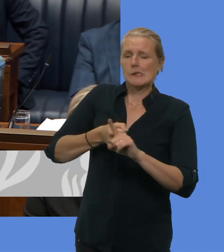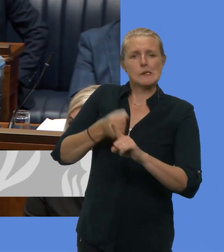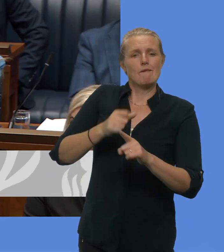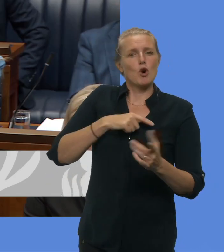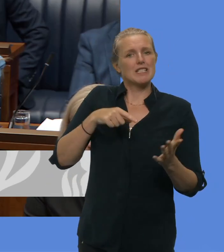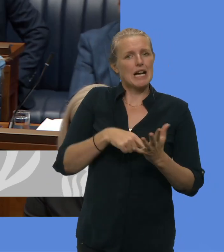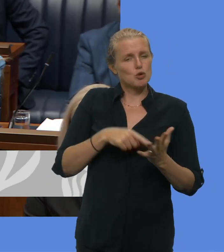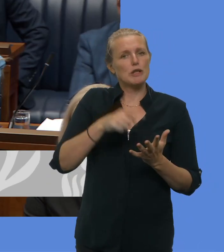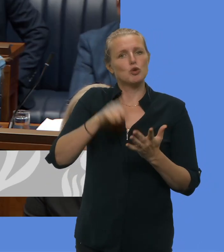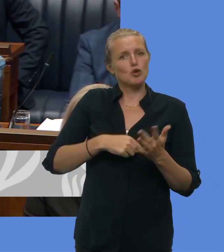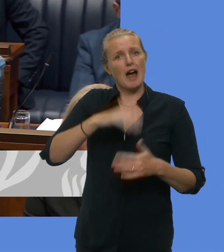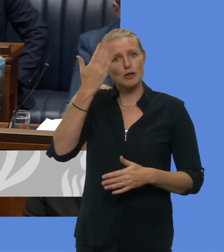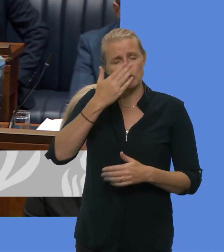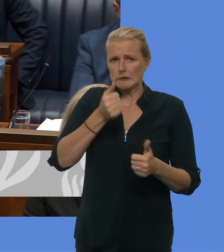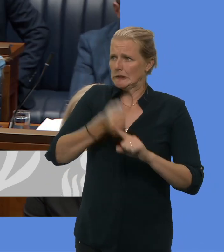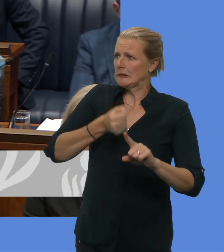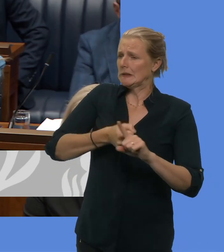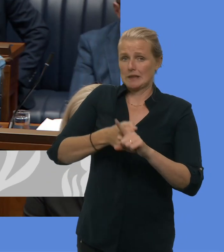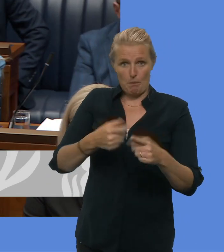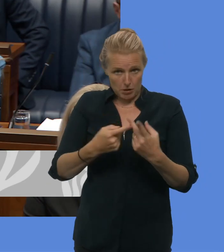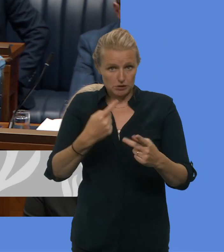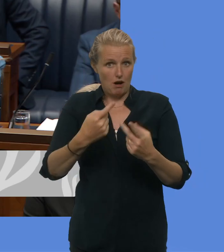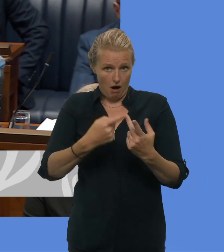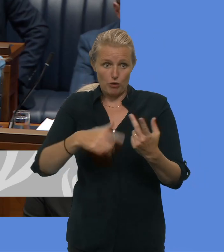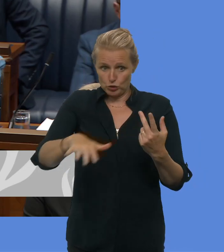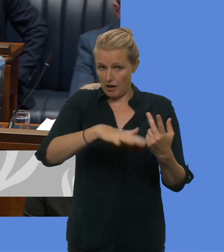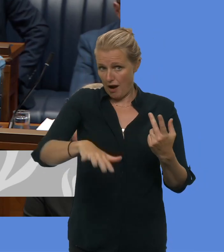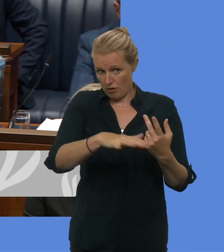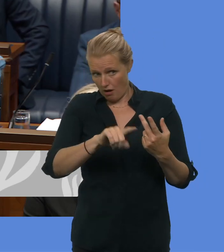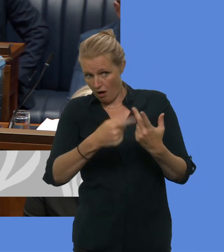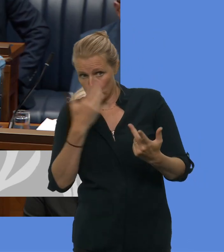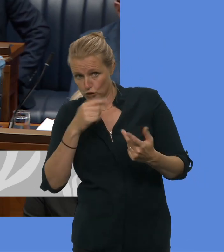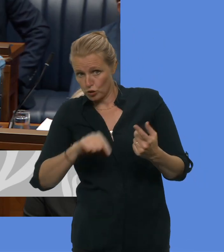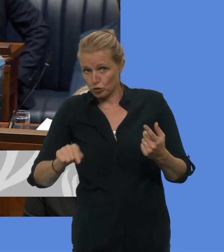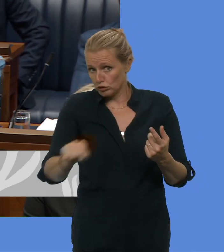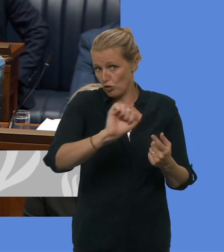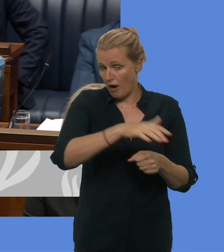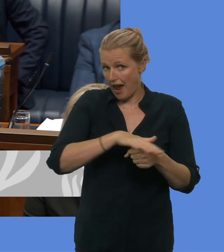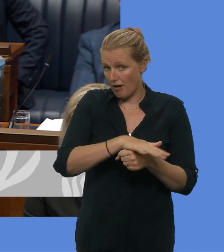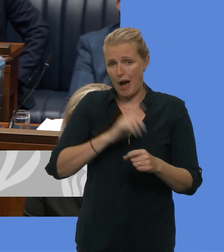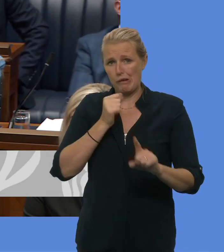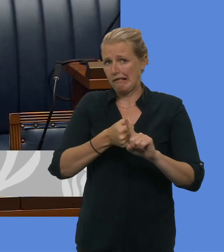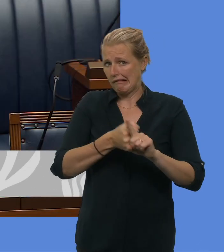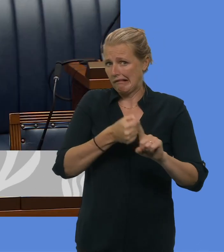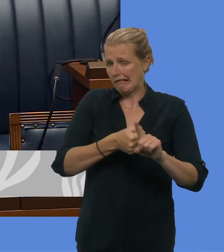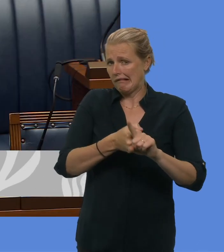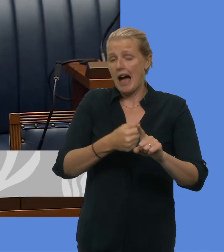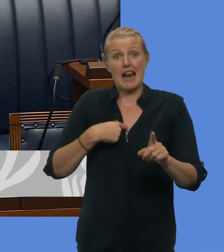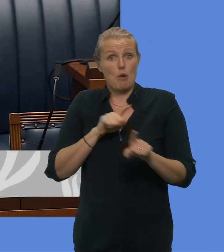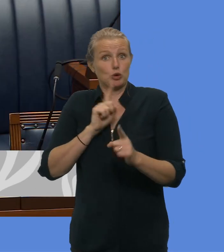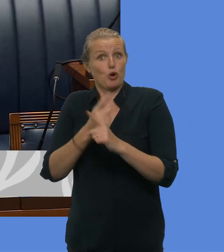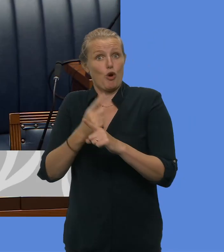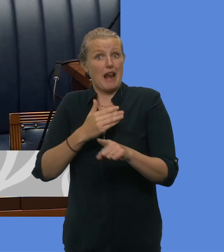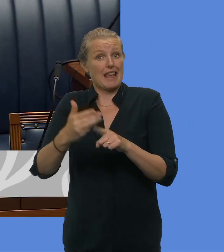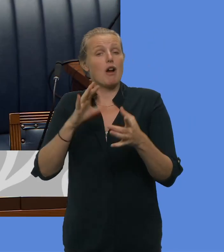High School and other schools within his constituency, and I'll be meeting him later in respect of Market Hill High School, which he has